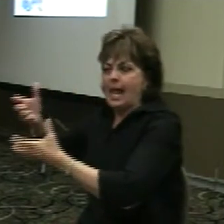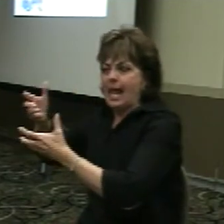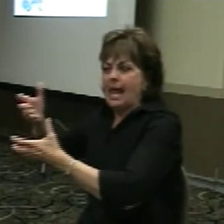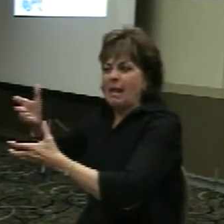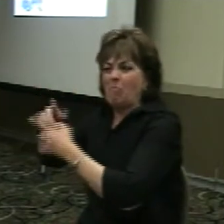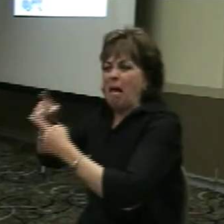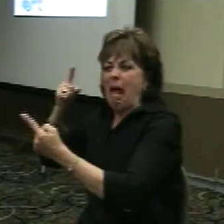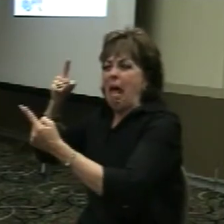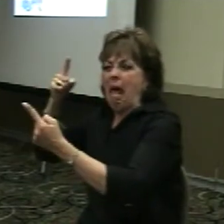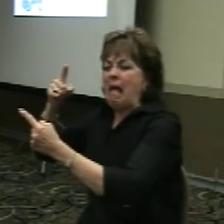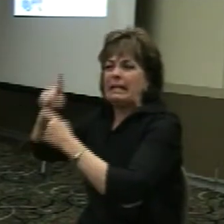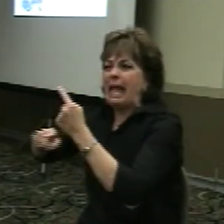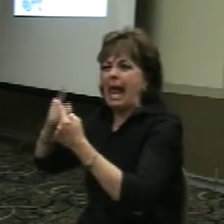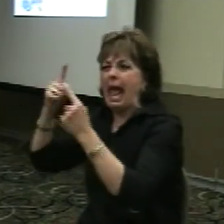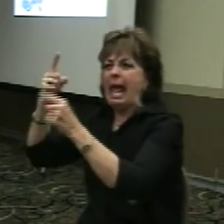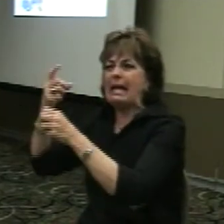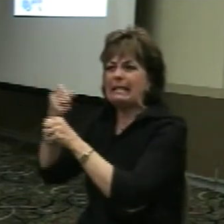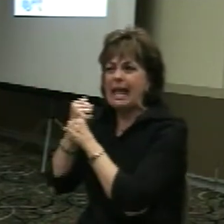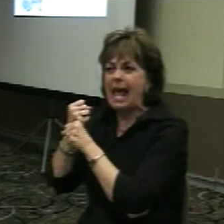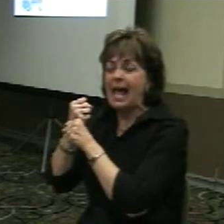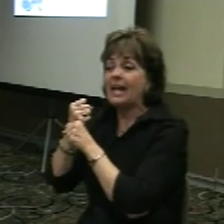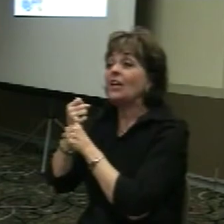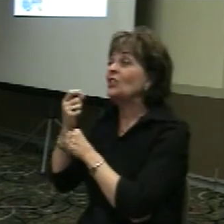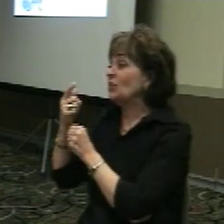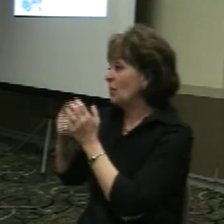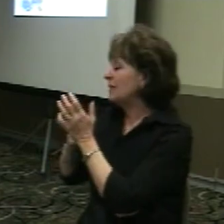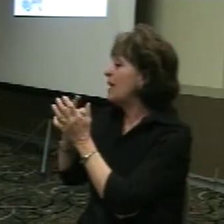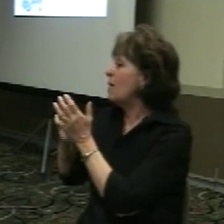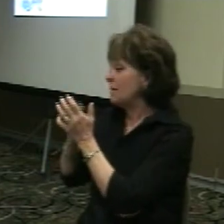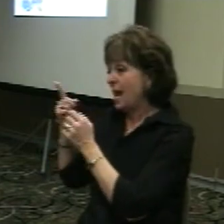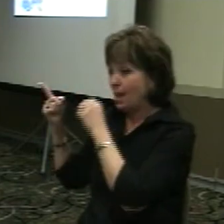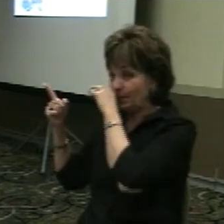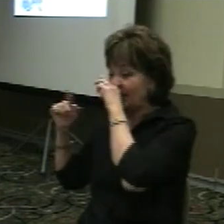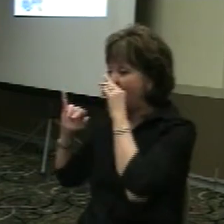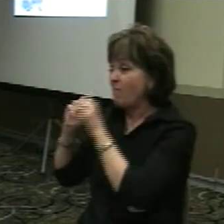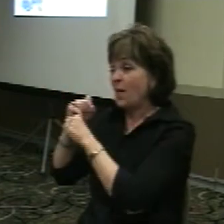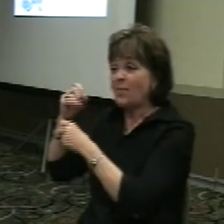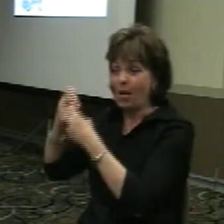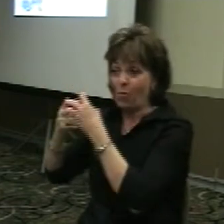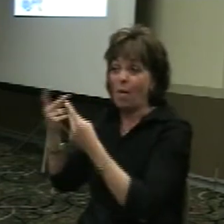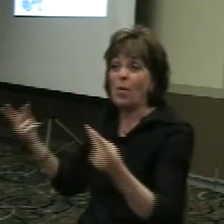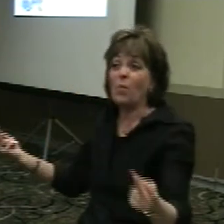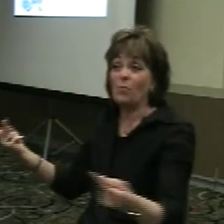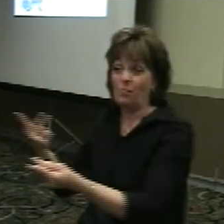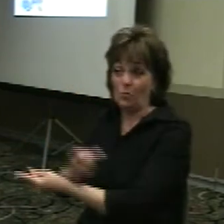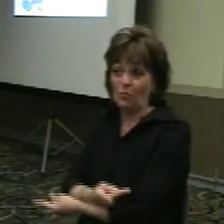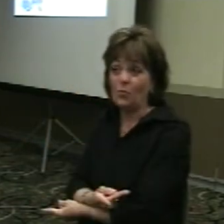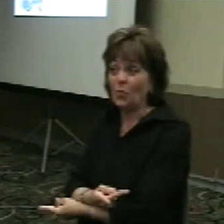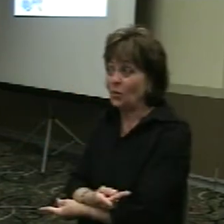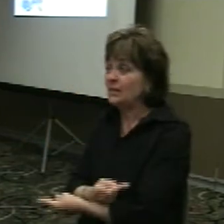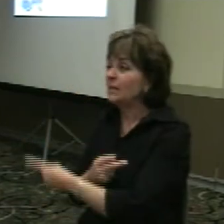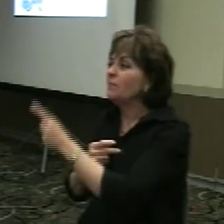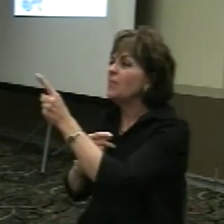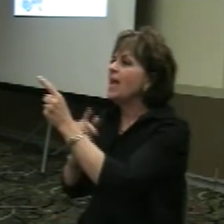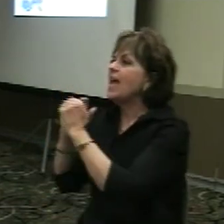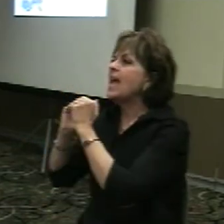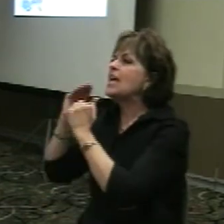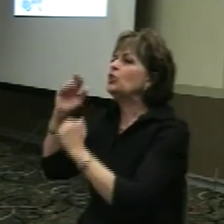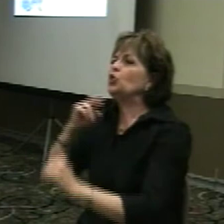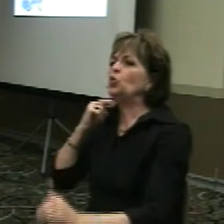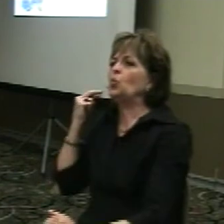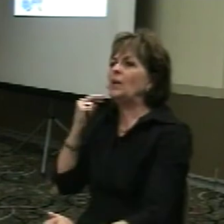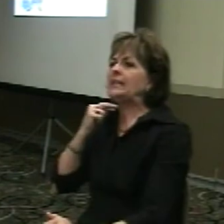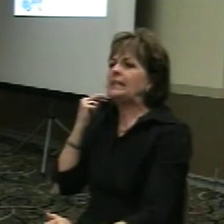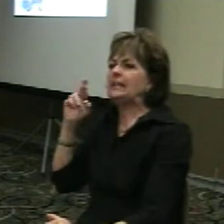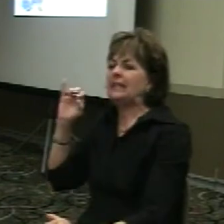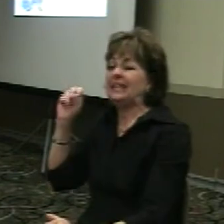get. All right? So now I've actually, in some cases, actually exacerbated the problem. All right? It's too risky to fail.